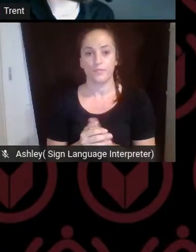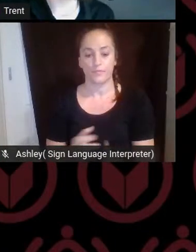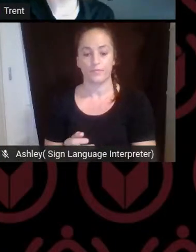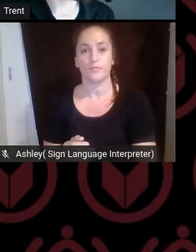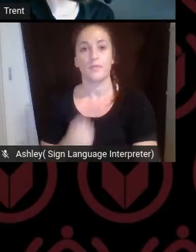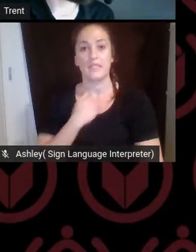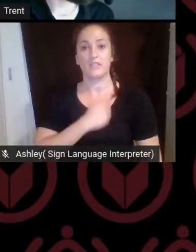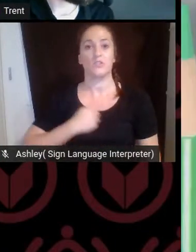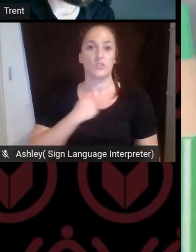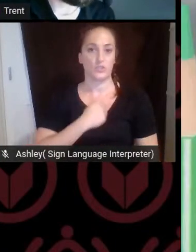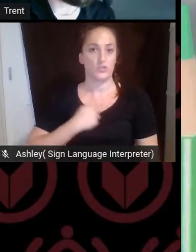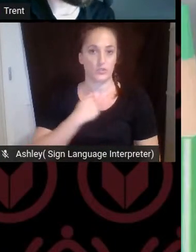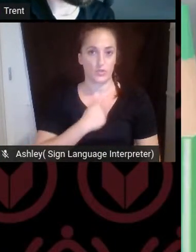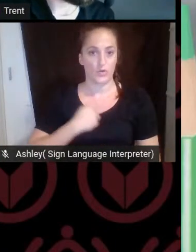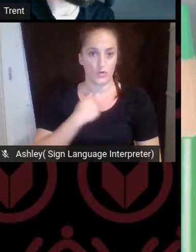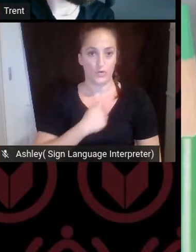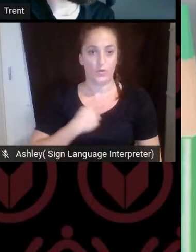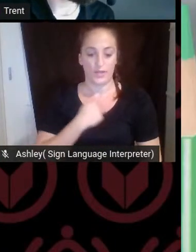Sorry.